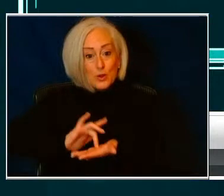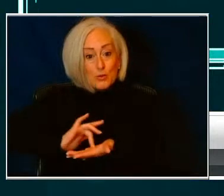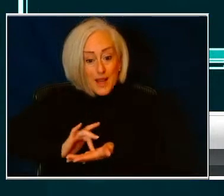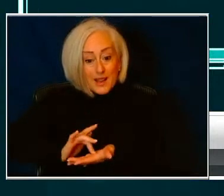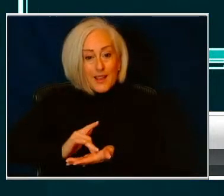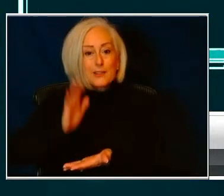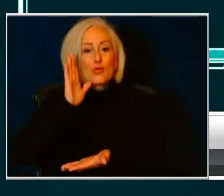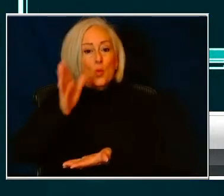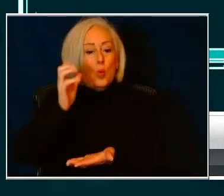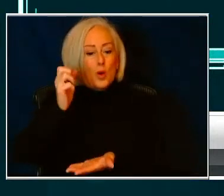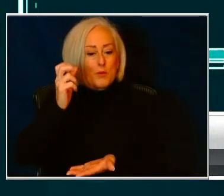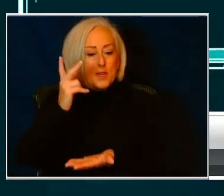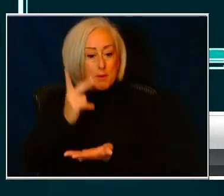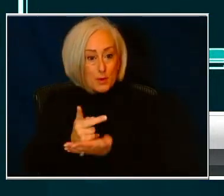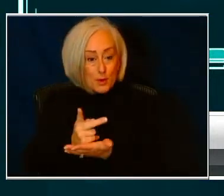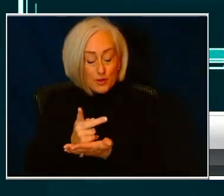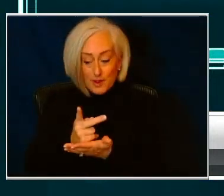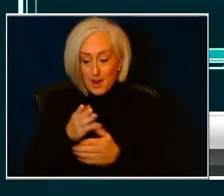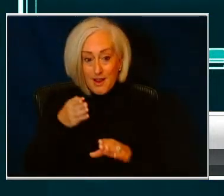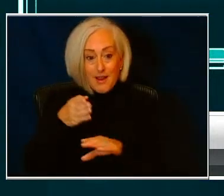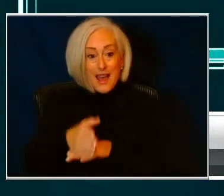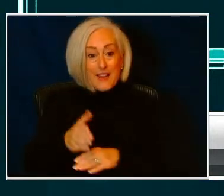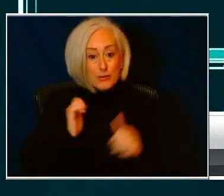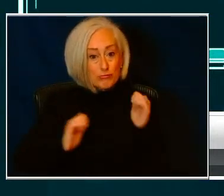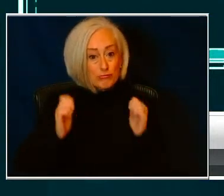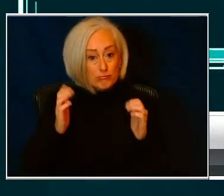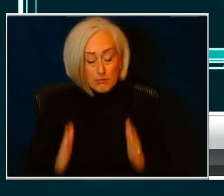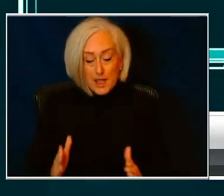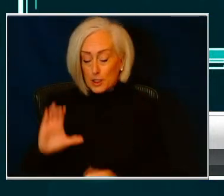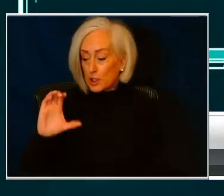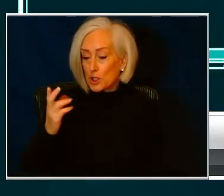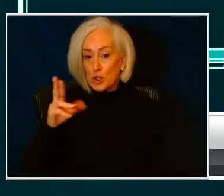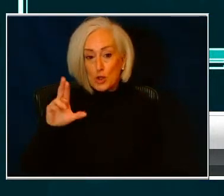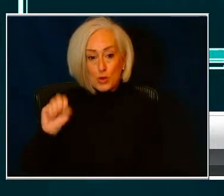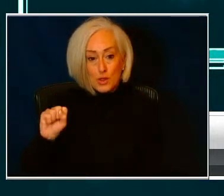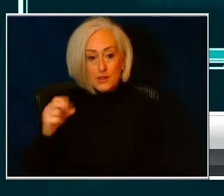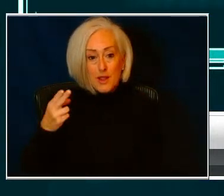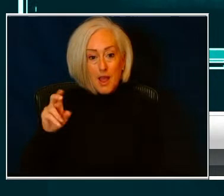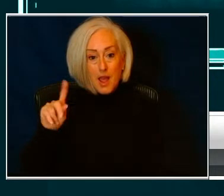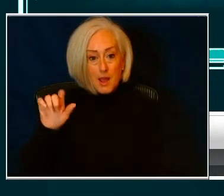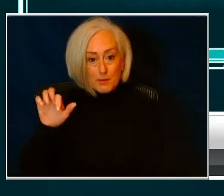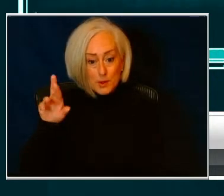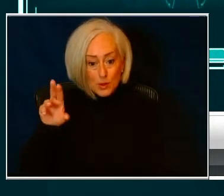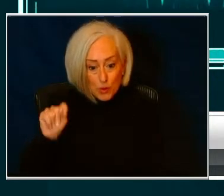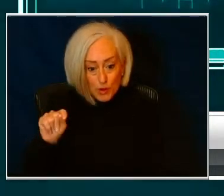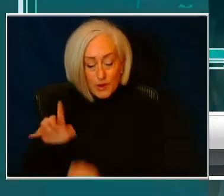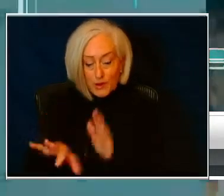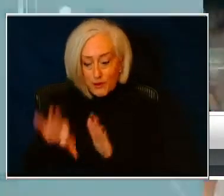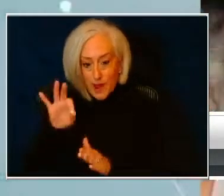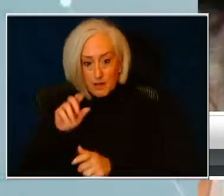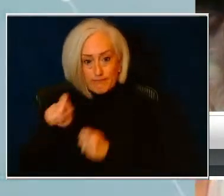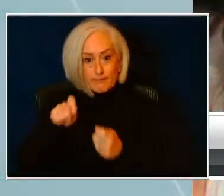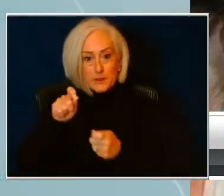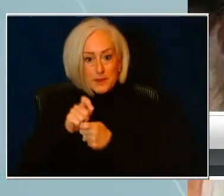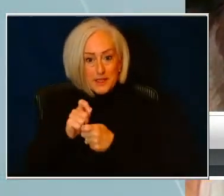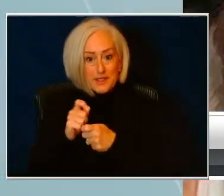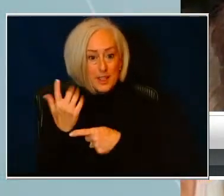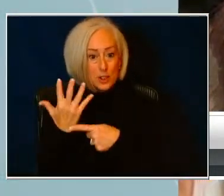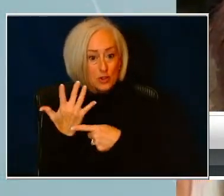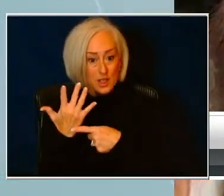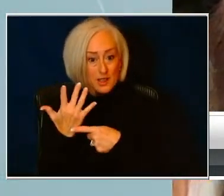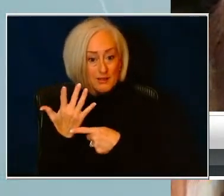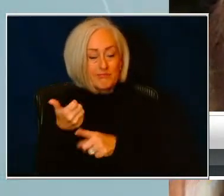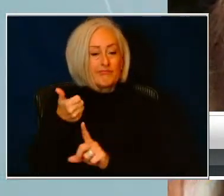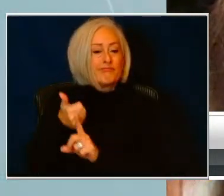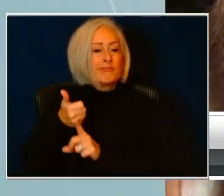actor Chris Hemsworth that he carries a specific gene, putting him at a higher risk for developing the disease.